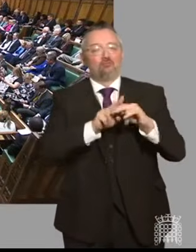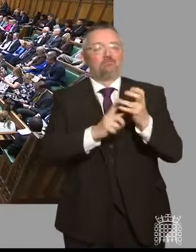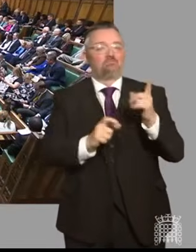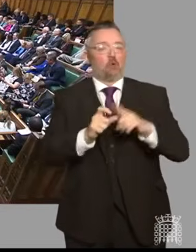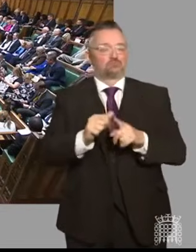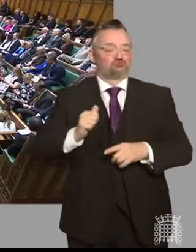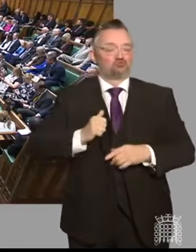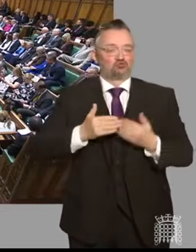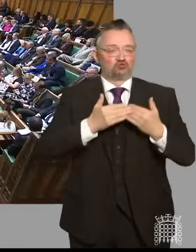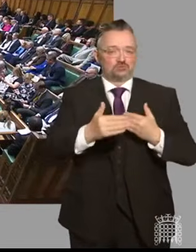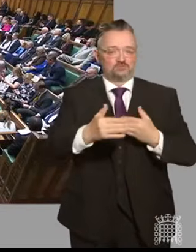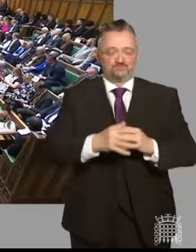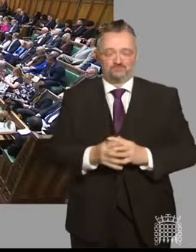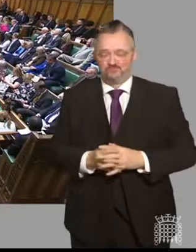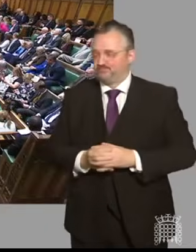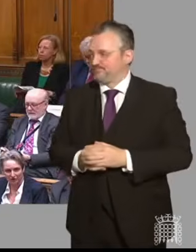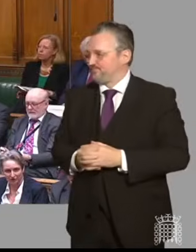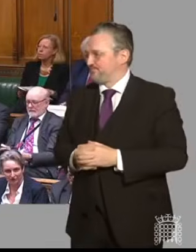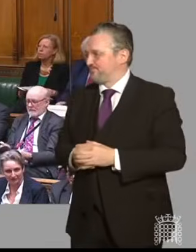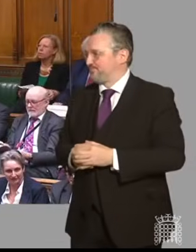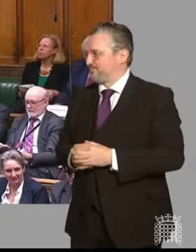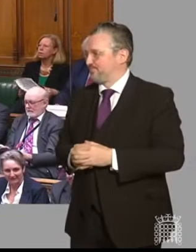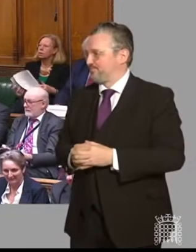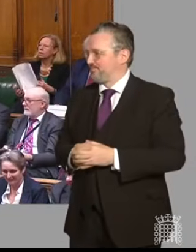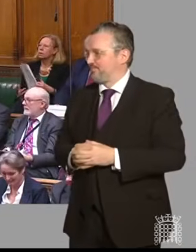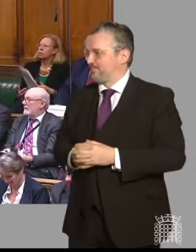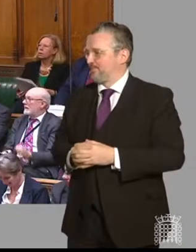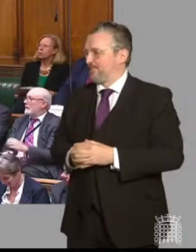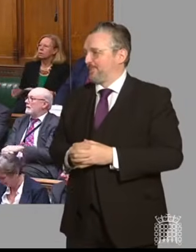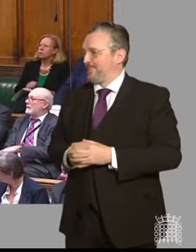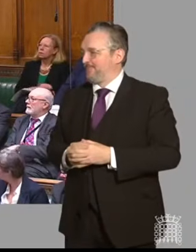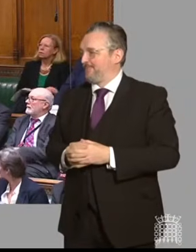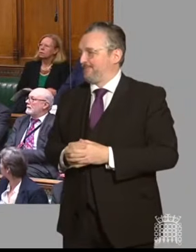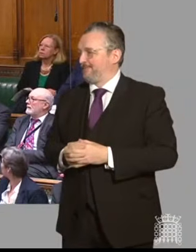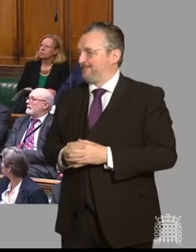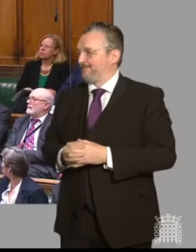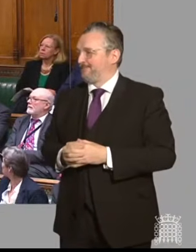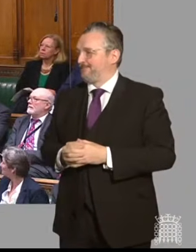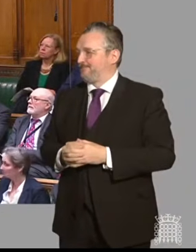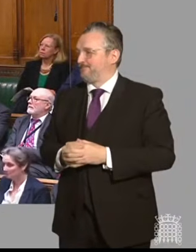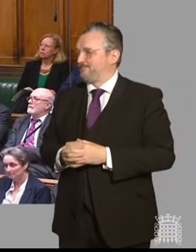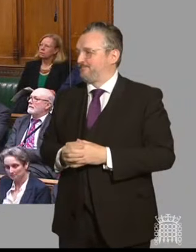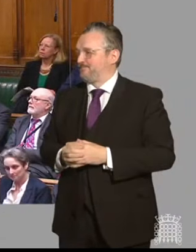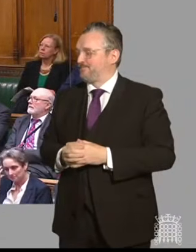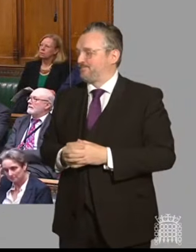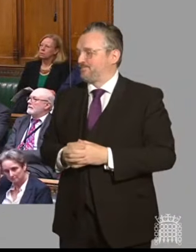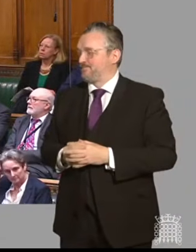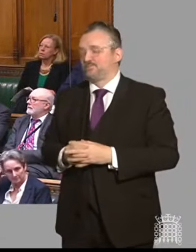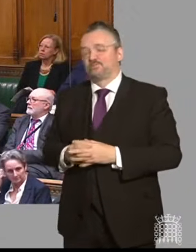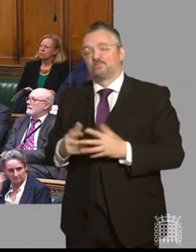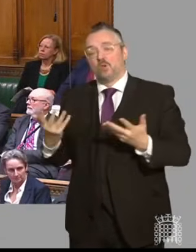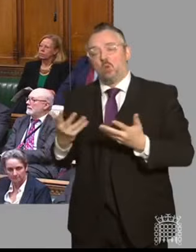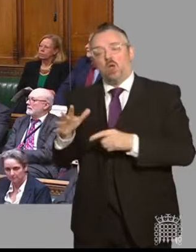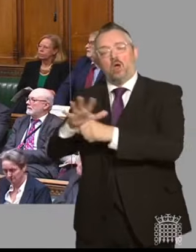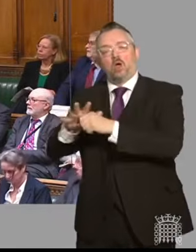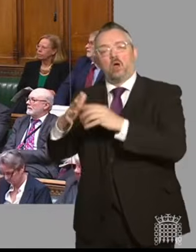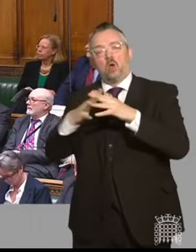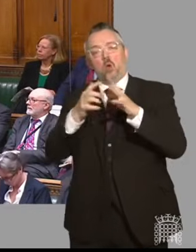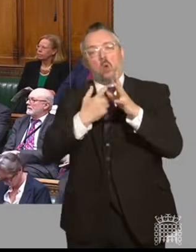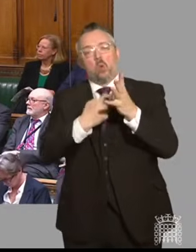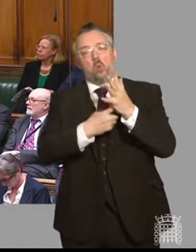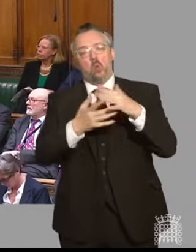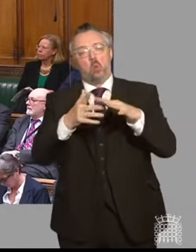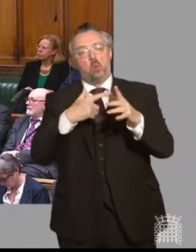Speaker. At a recent meeting of Warwickshire County Council, children with special educational needs were described by some county